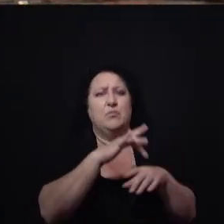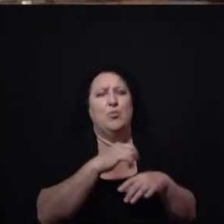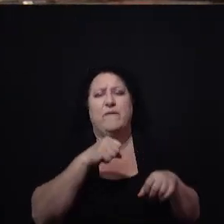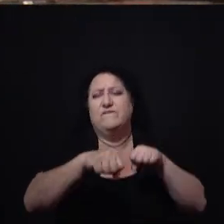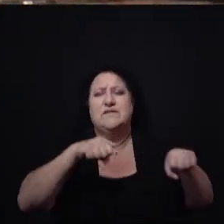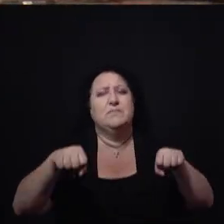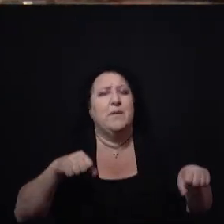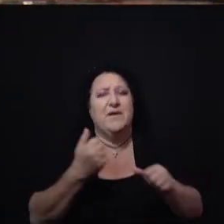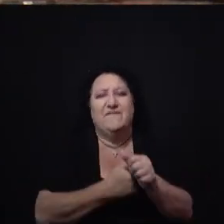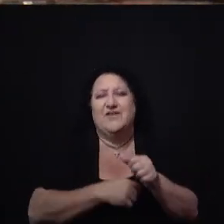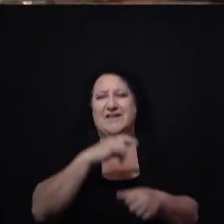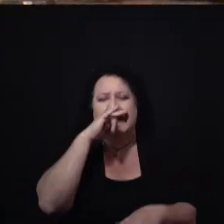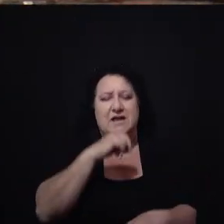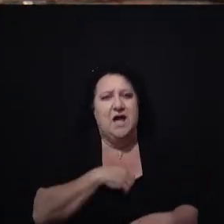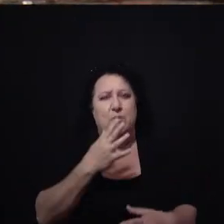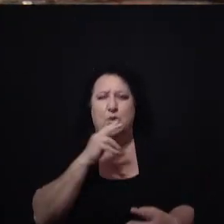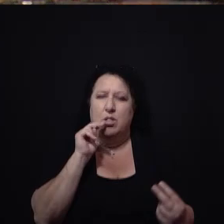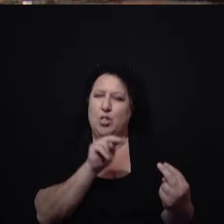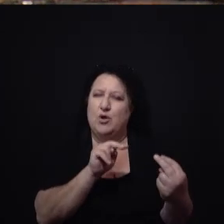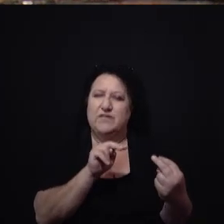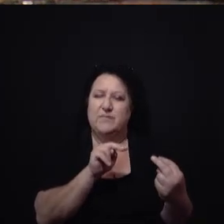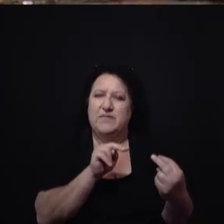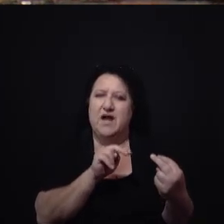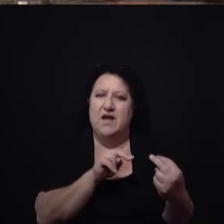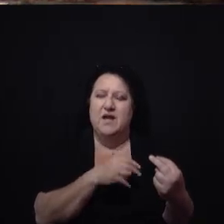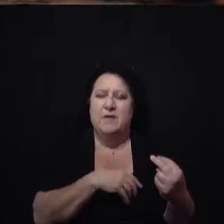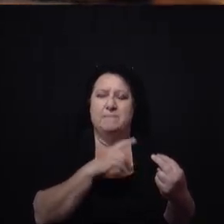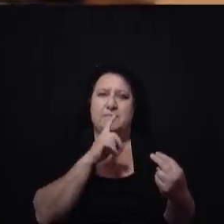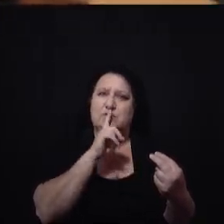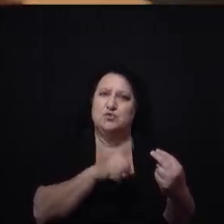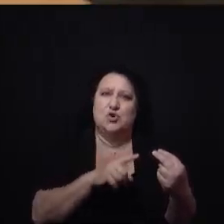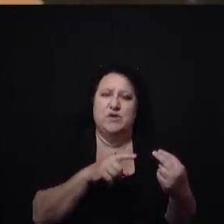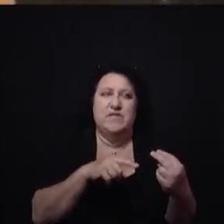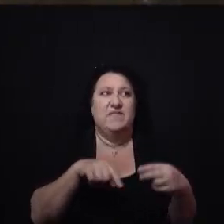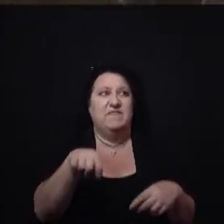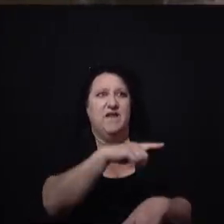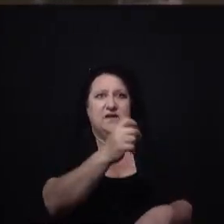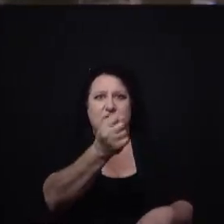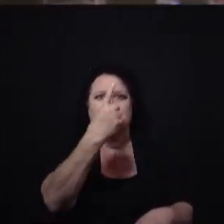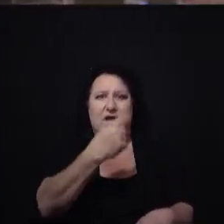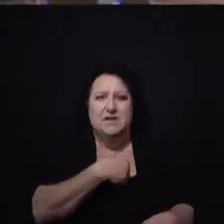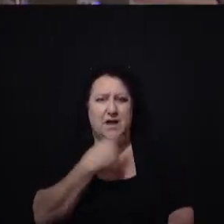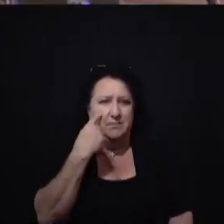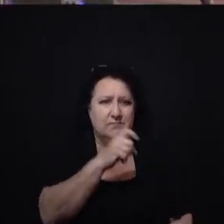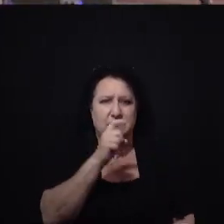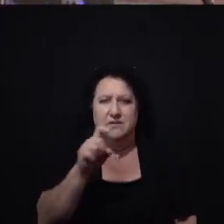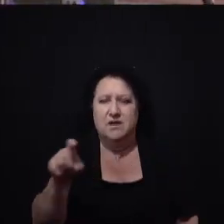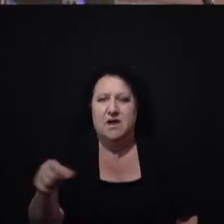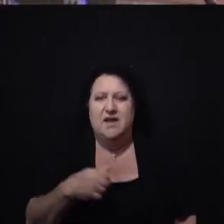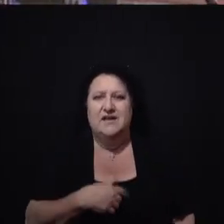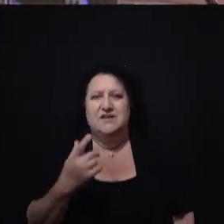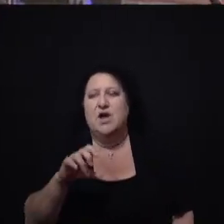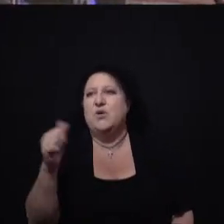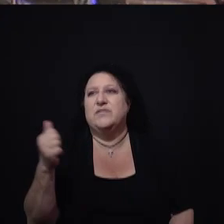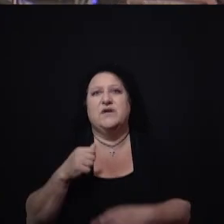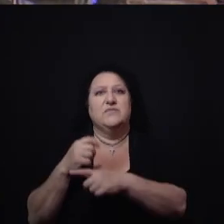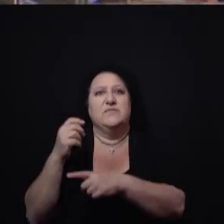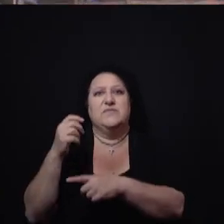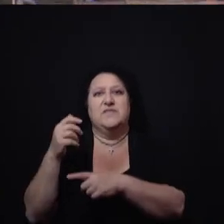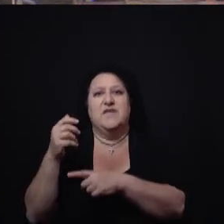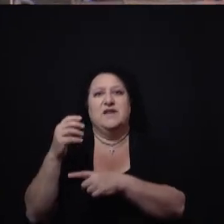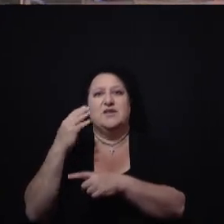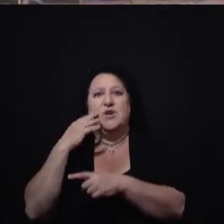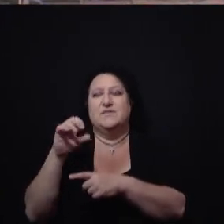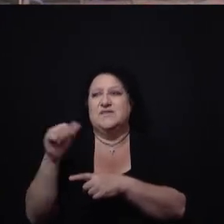gonna make sure I look them in the eye, make sure they know I see them, make sure I know I love them, not because they need to know Ben Anderson loves them and sees them. They need to know God loves them and sees